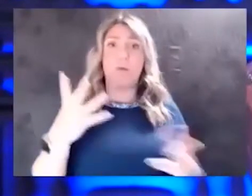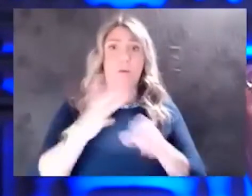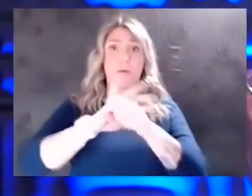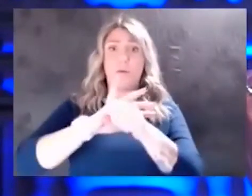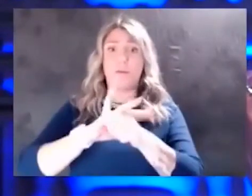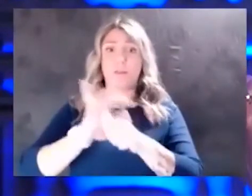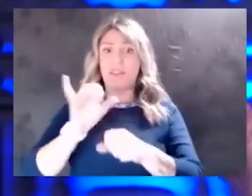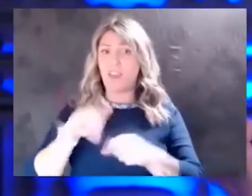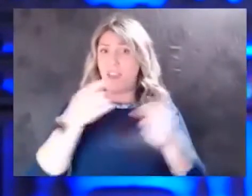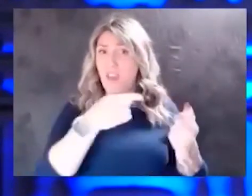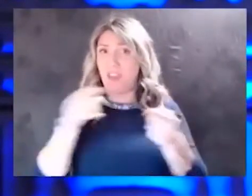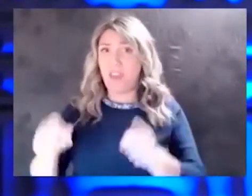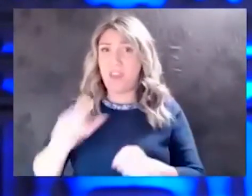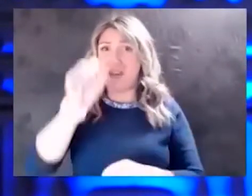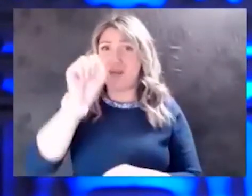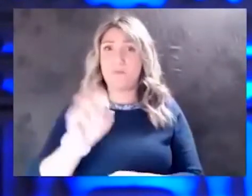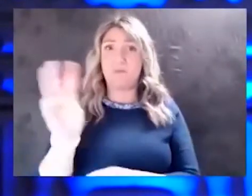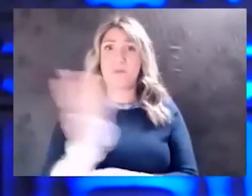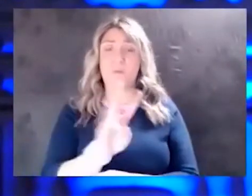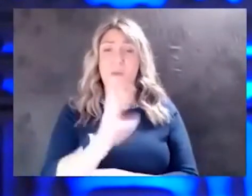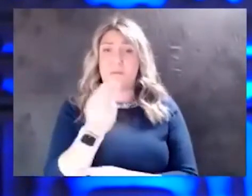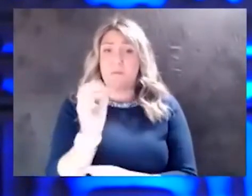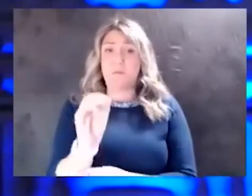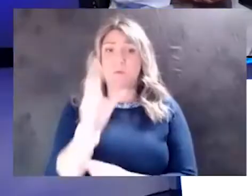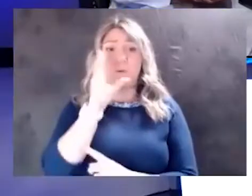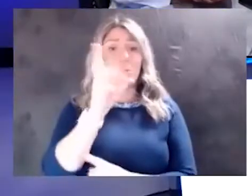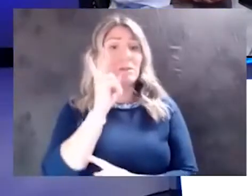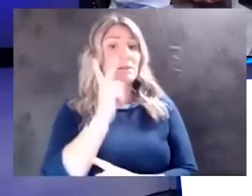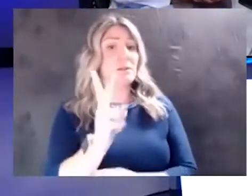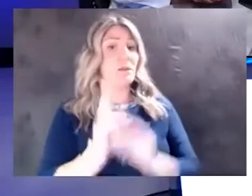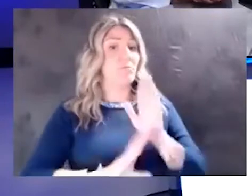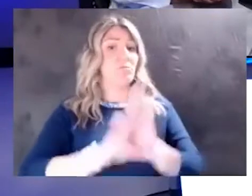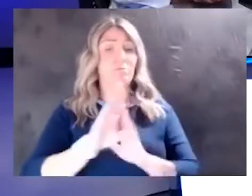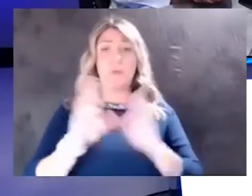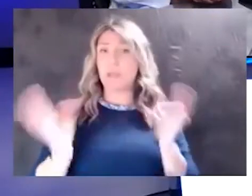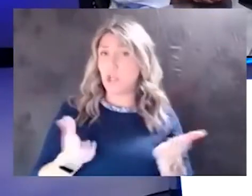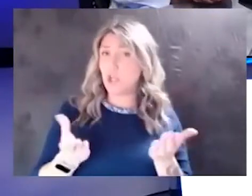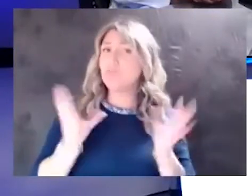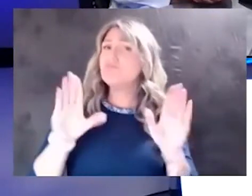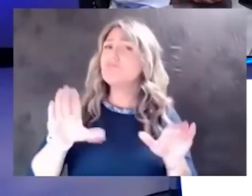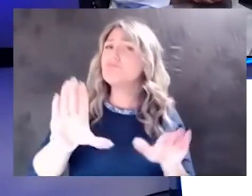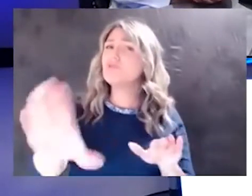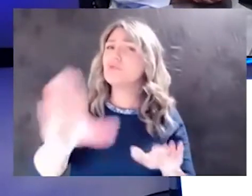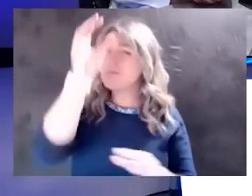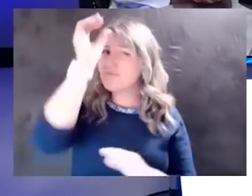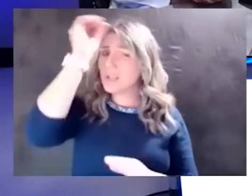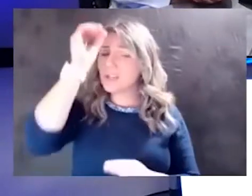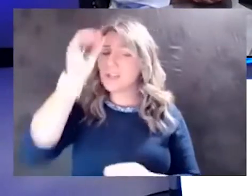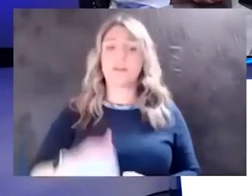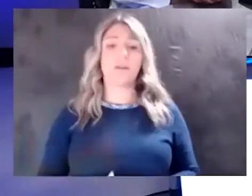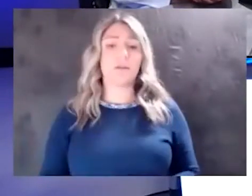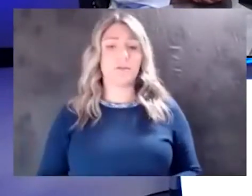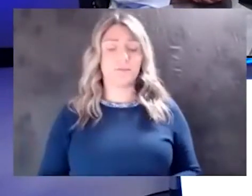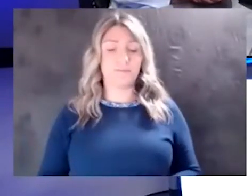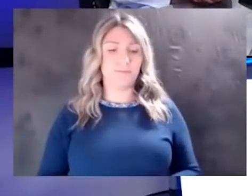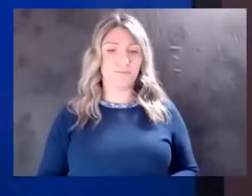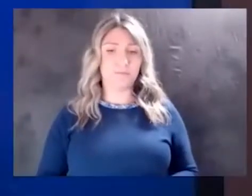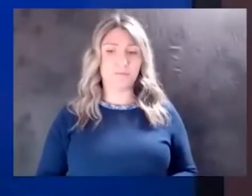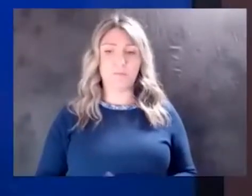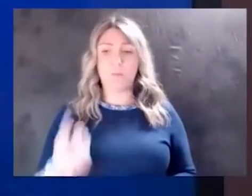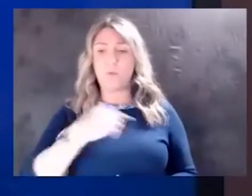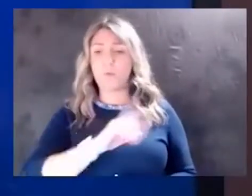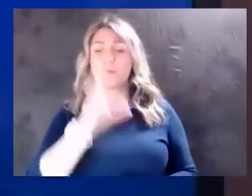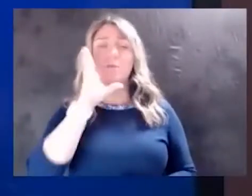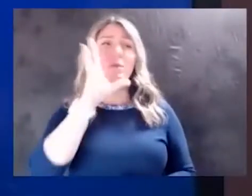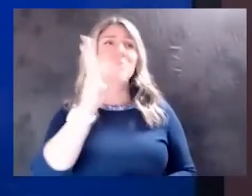happening in Southwest Missouri? Are we going to see a surge here? Yeah. What do you think, Hawkeye? I think a lot of it's just kind of we're going to see outbreaks in areas